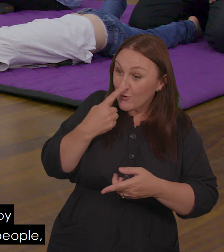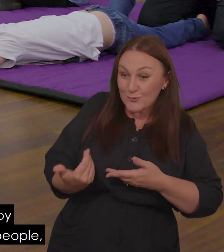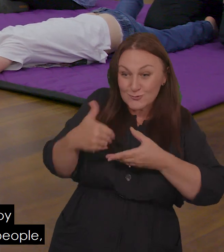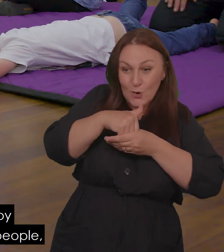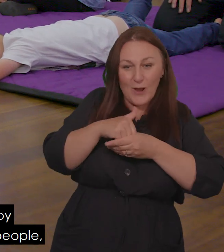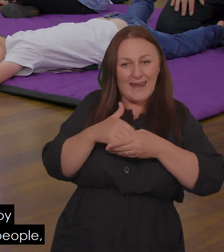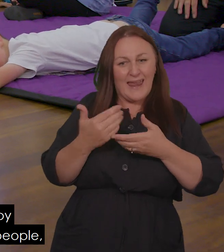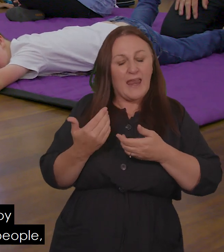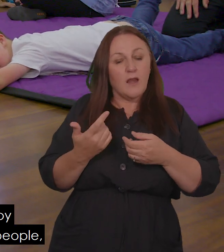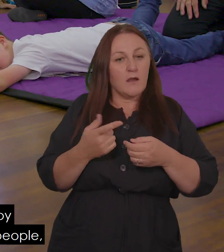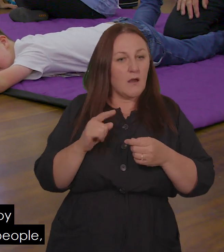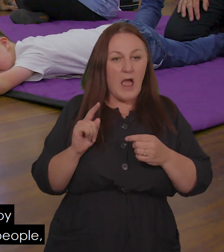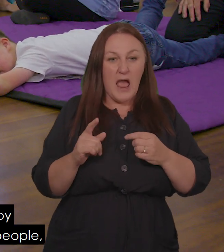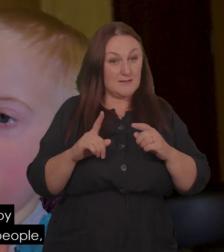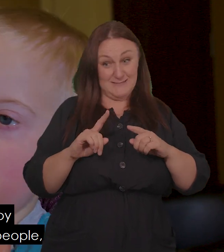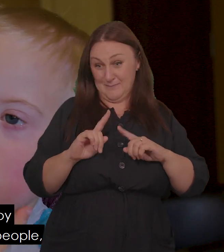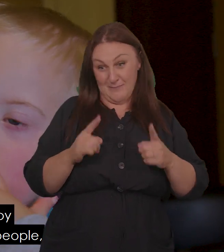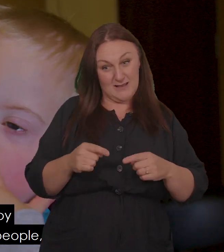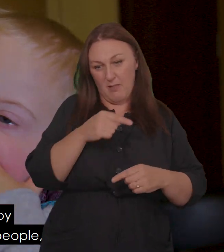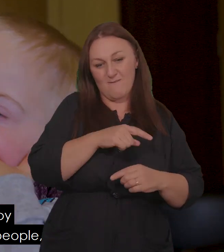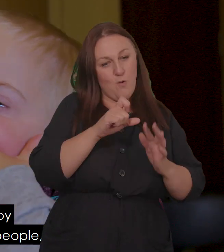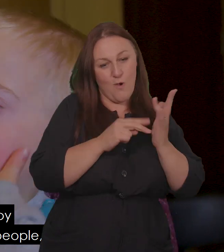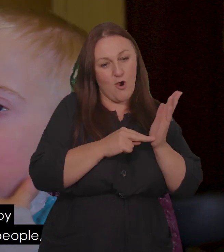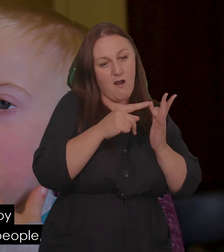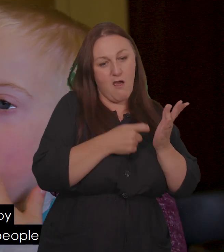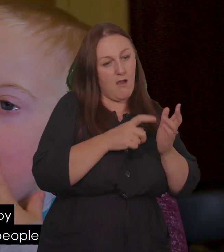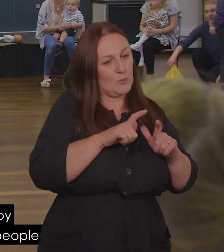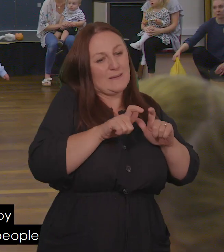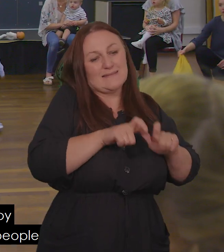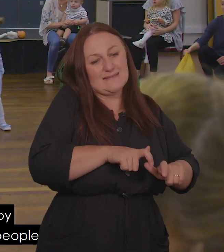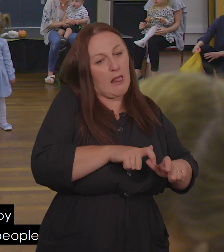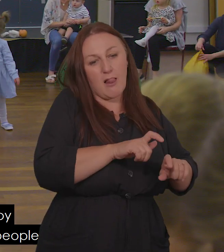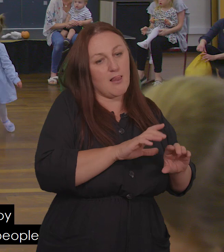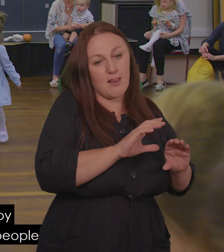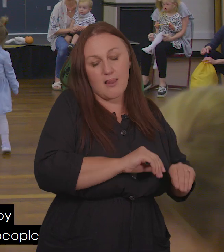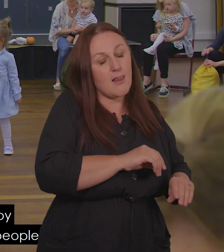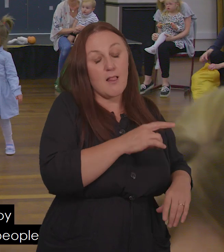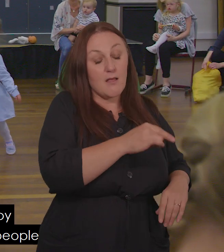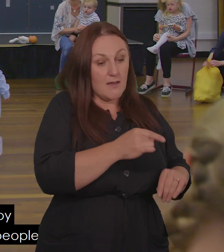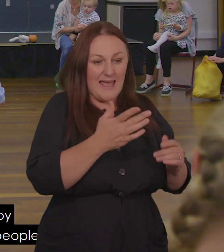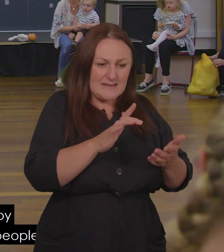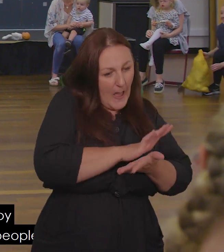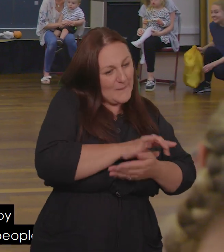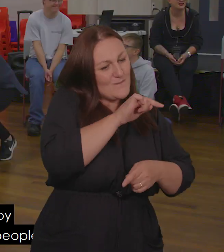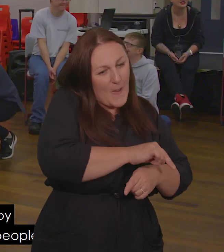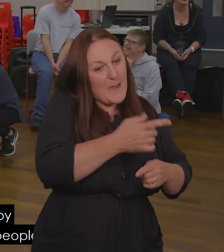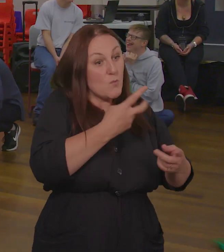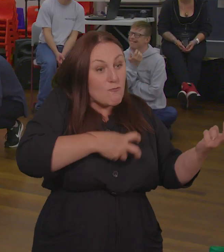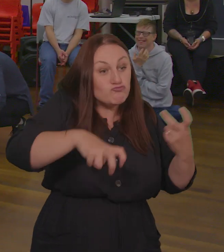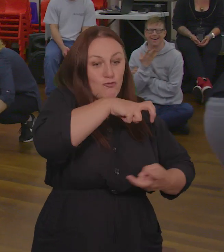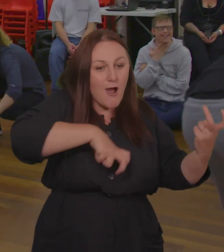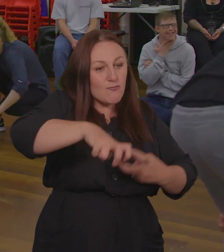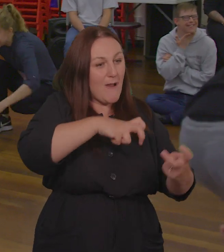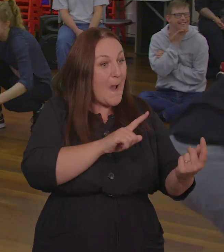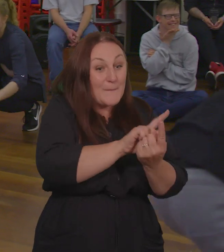It's impossible with Con to keep him still. He makes Connor happy when he's running around and doing new things and meeting new people